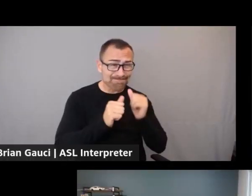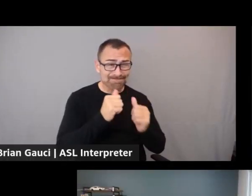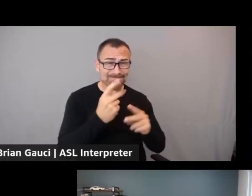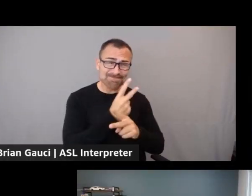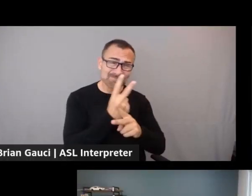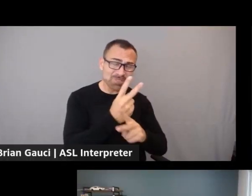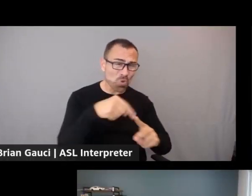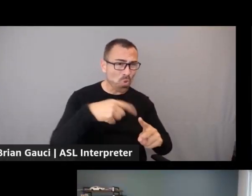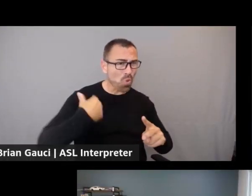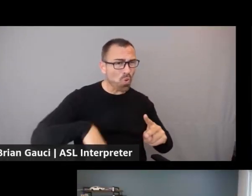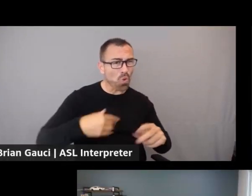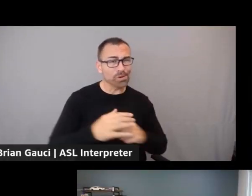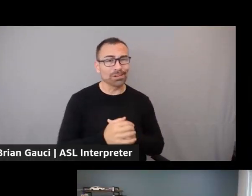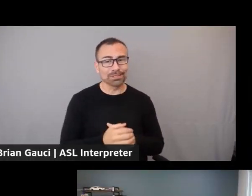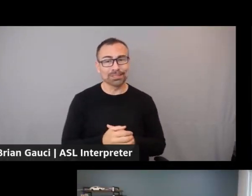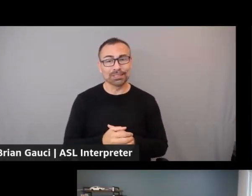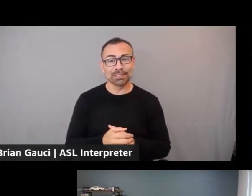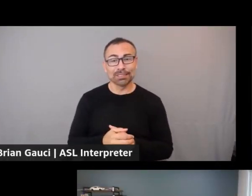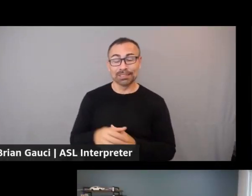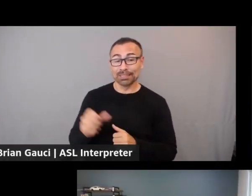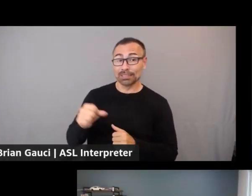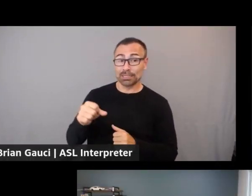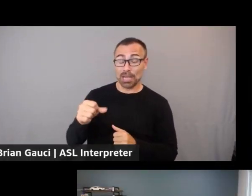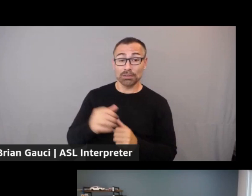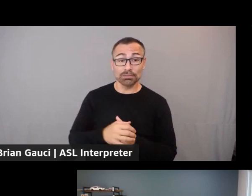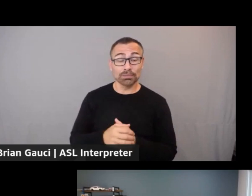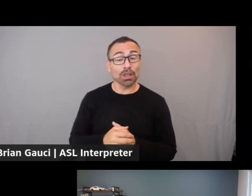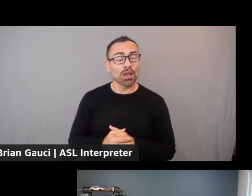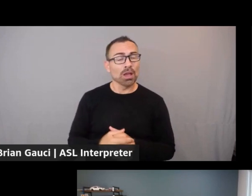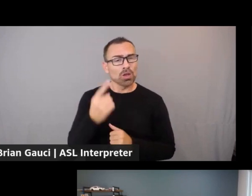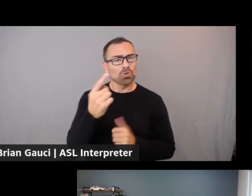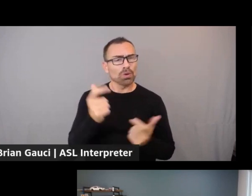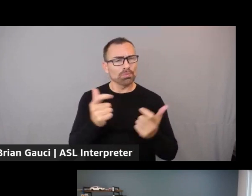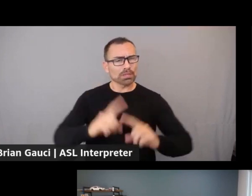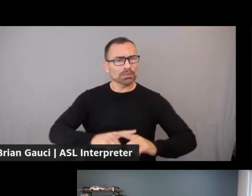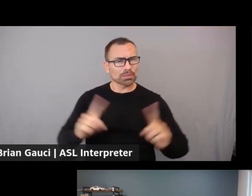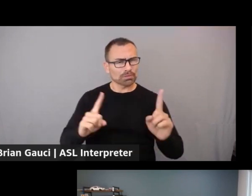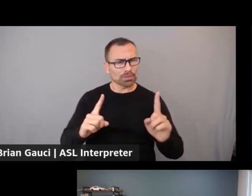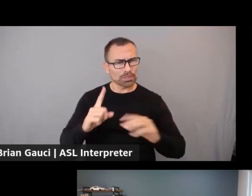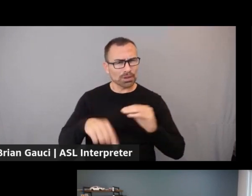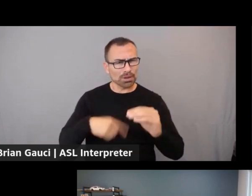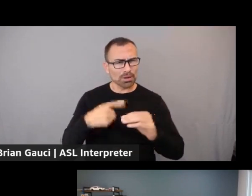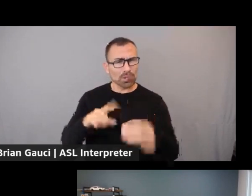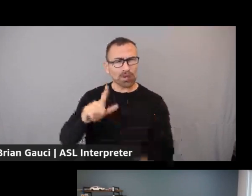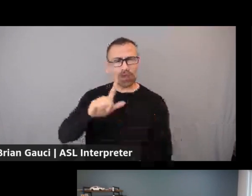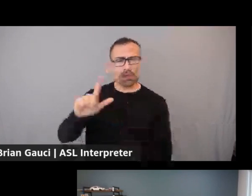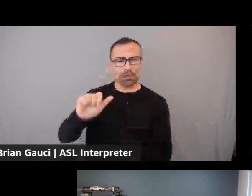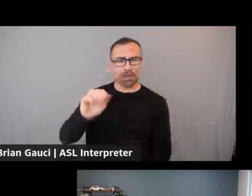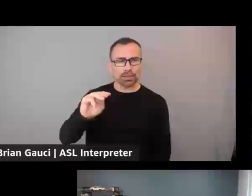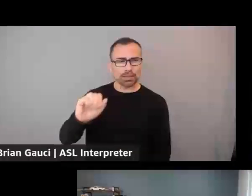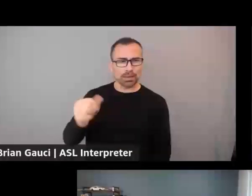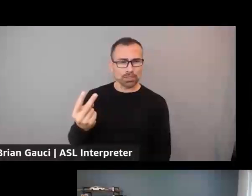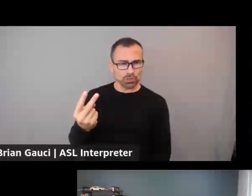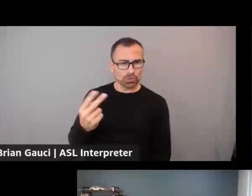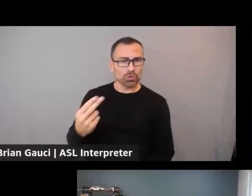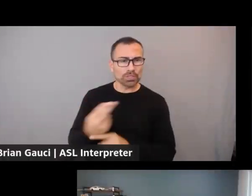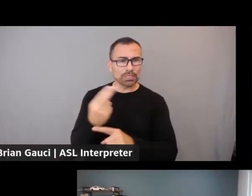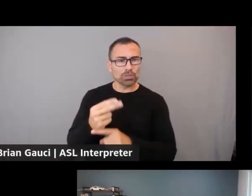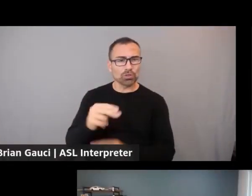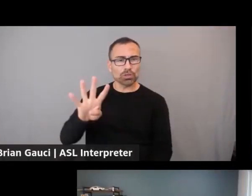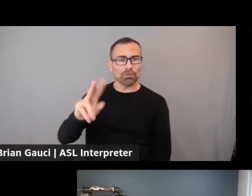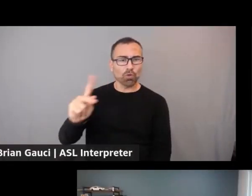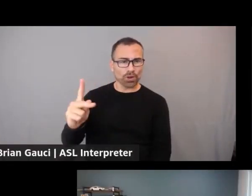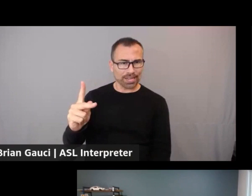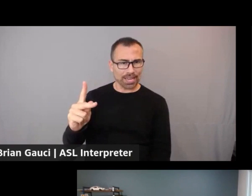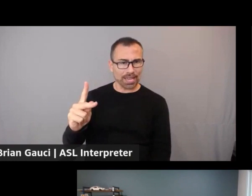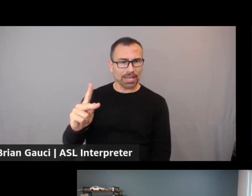is moving very quickly. And one huge difference about these Llama 2 models is that they utilize a 4K context length.